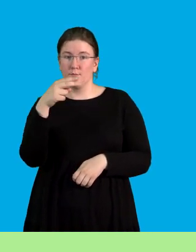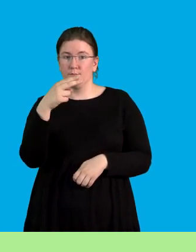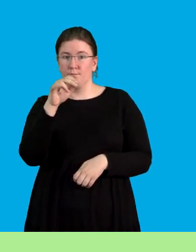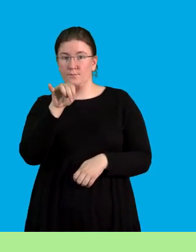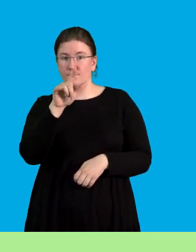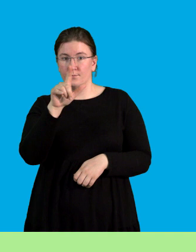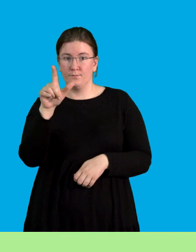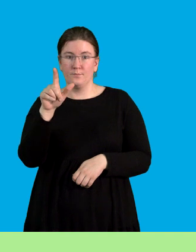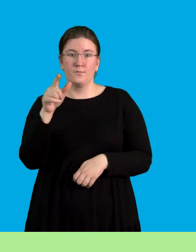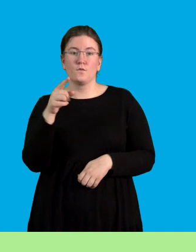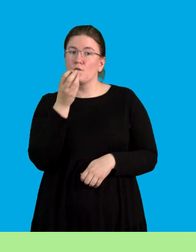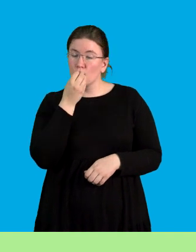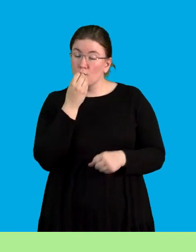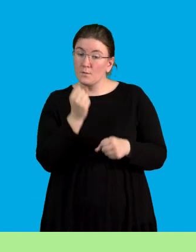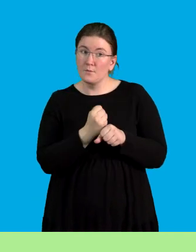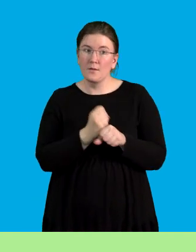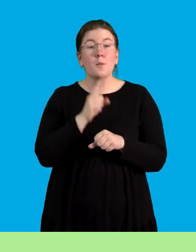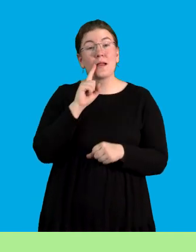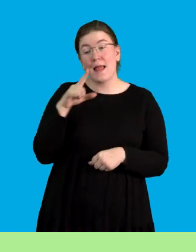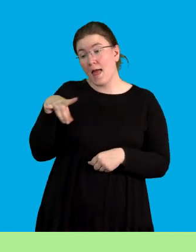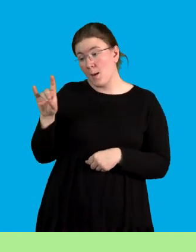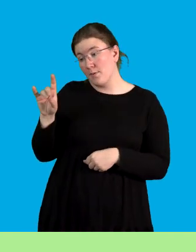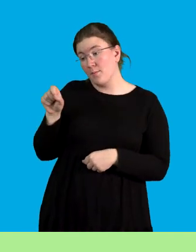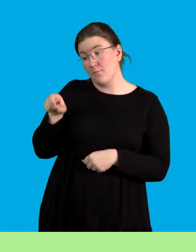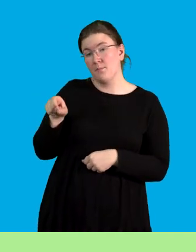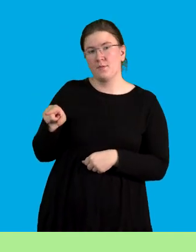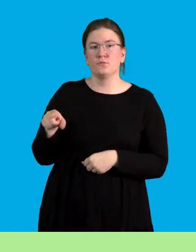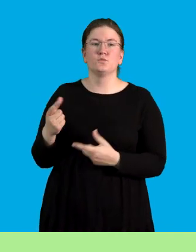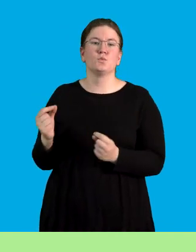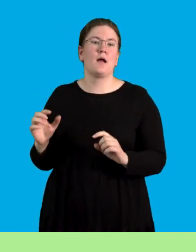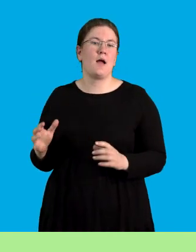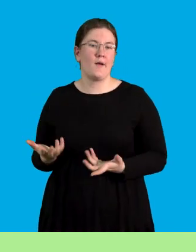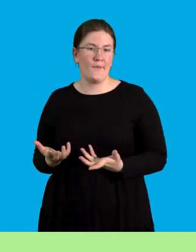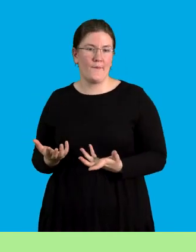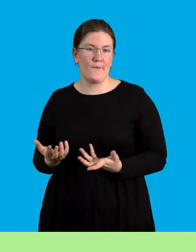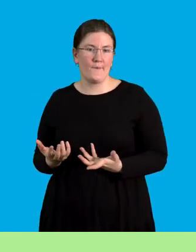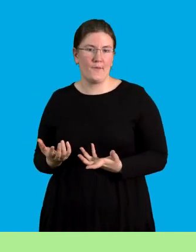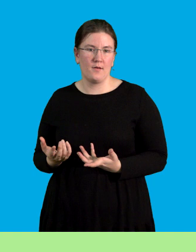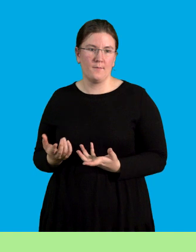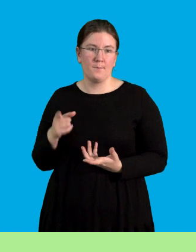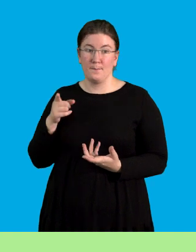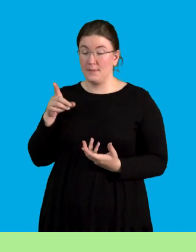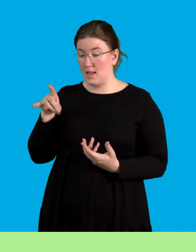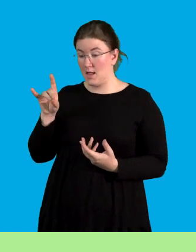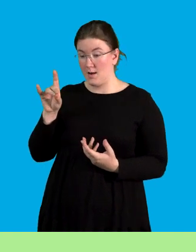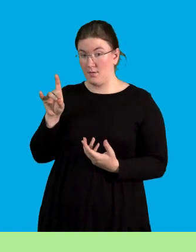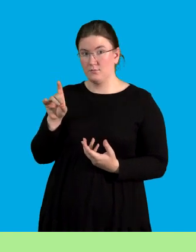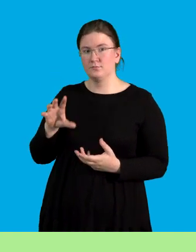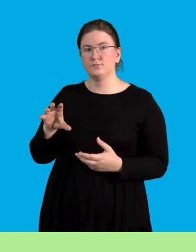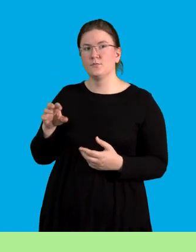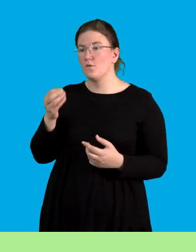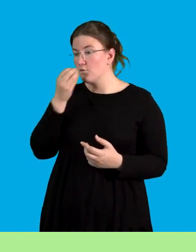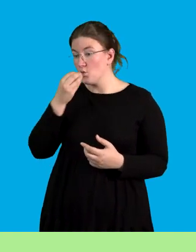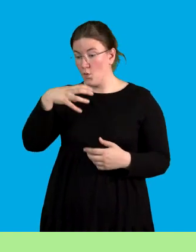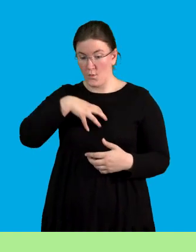their food or nourishing themselves? The animal like protists catch and eat their own food.